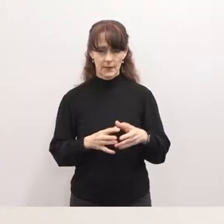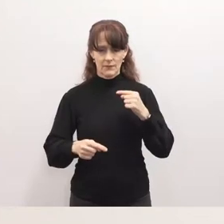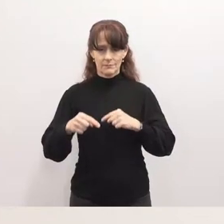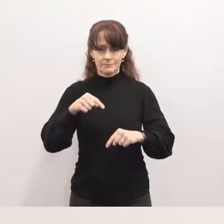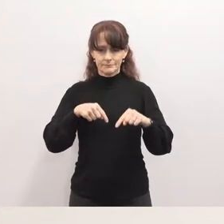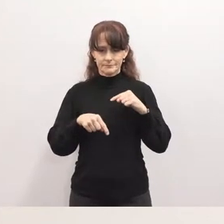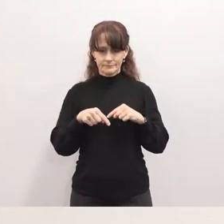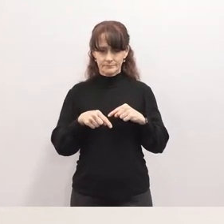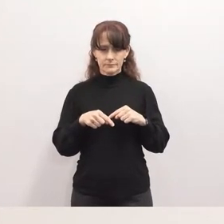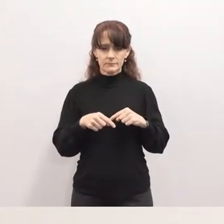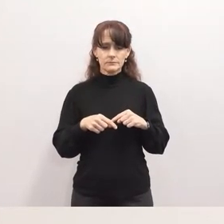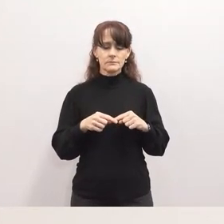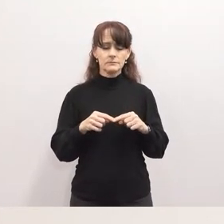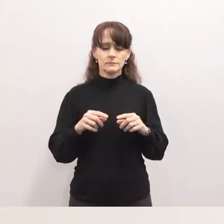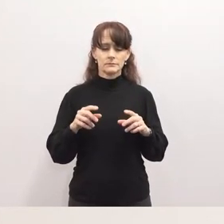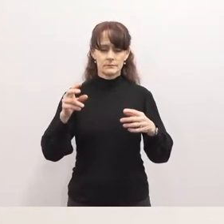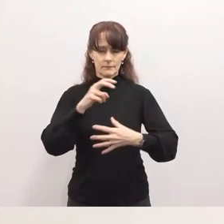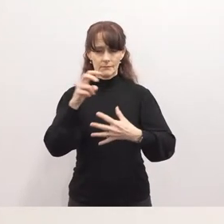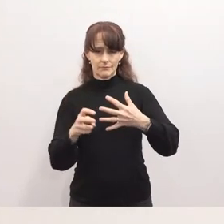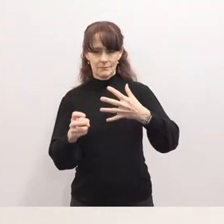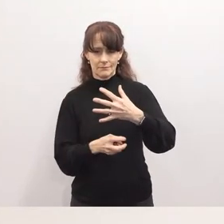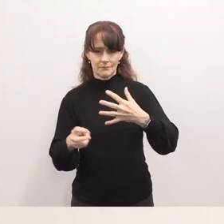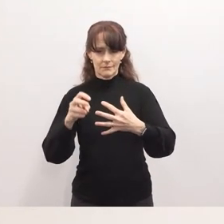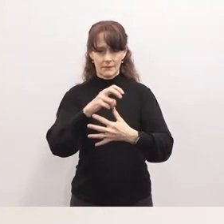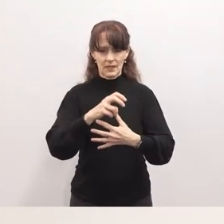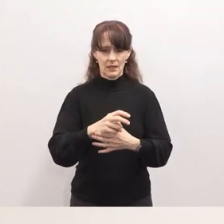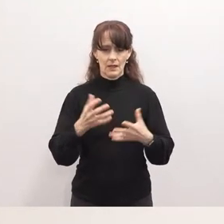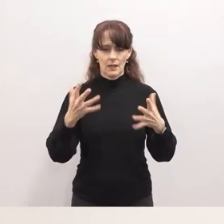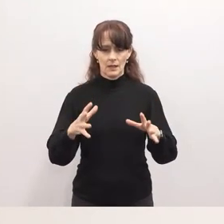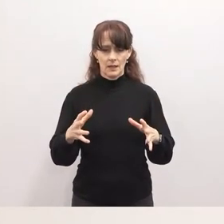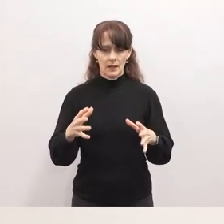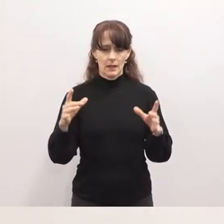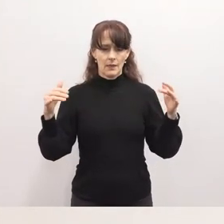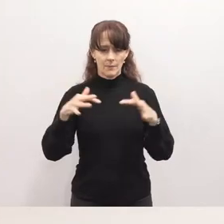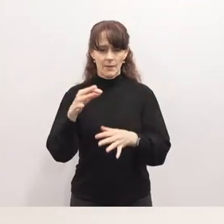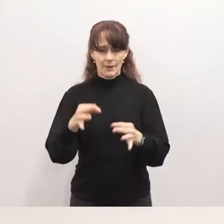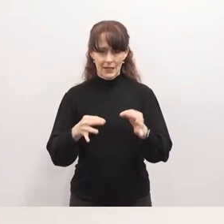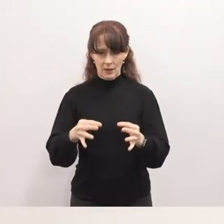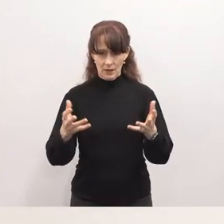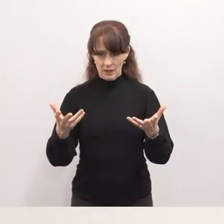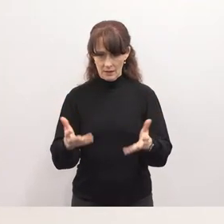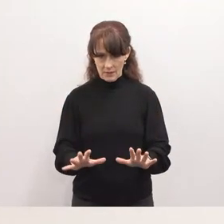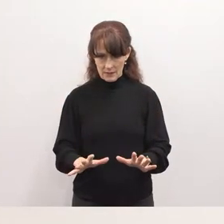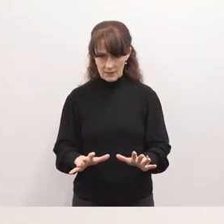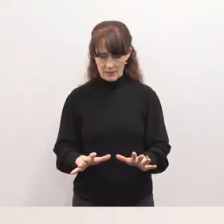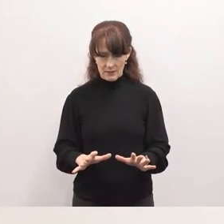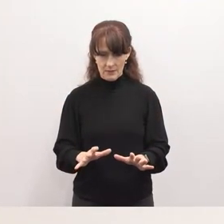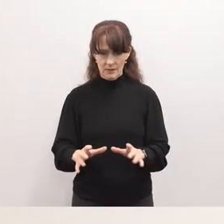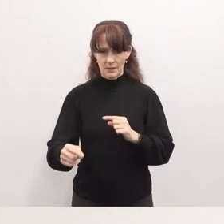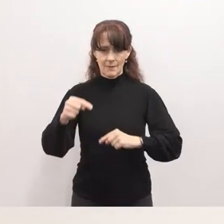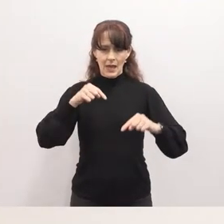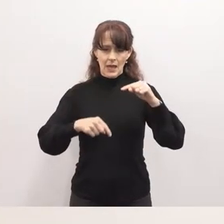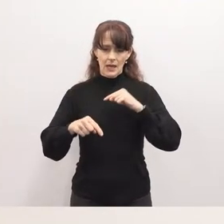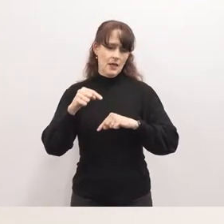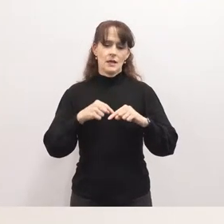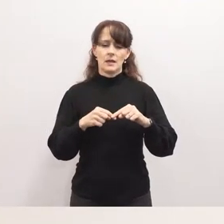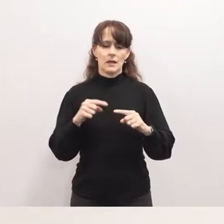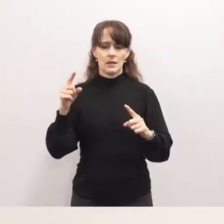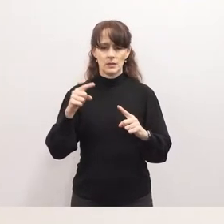So we will go out of order since I already did the public hearing. And we will go back